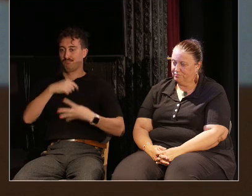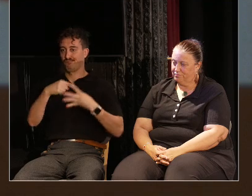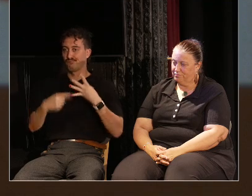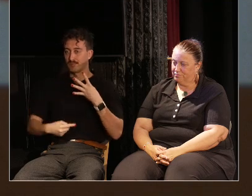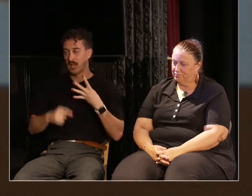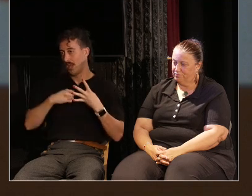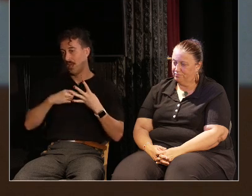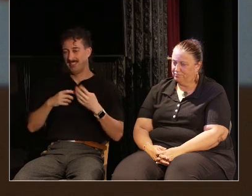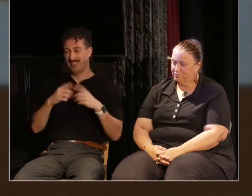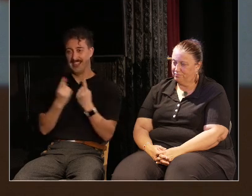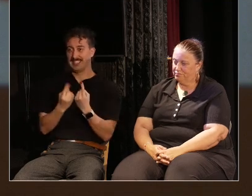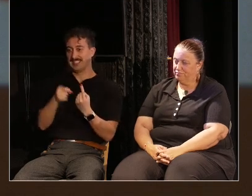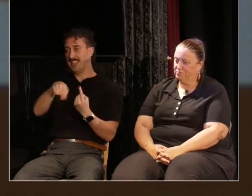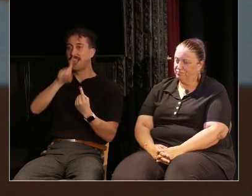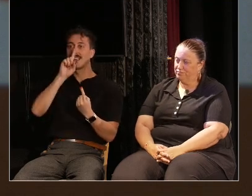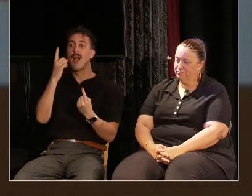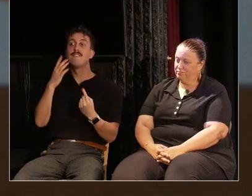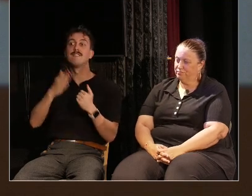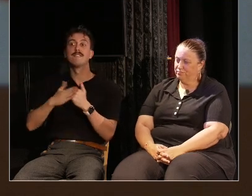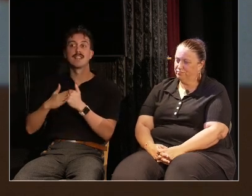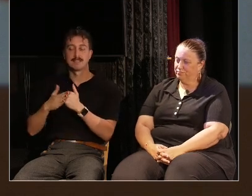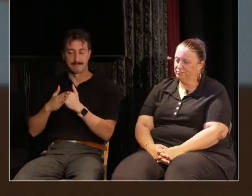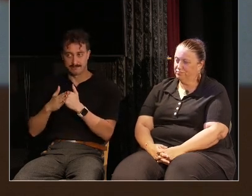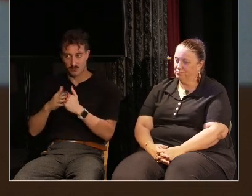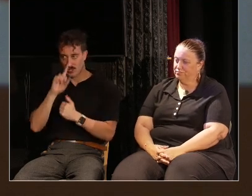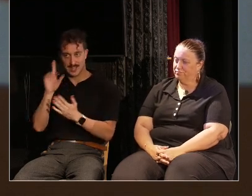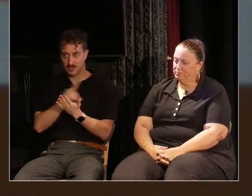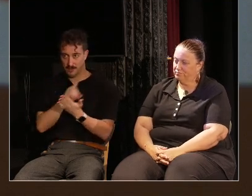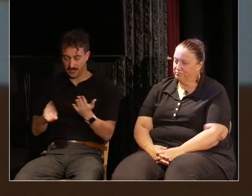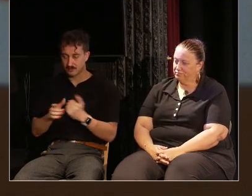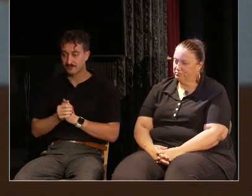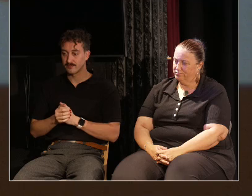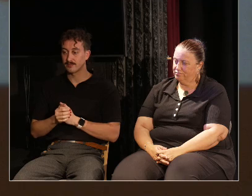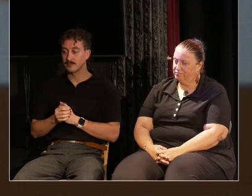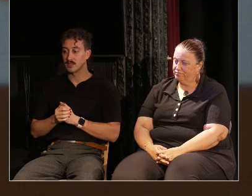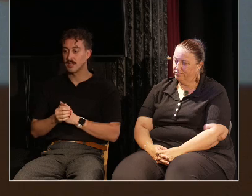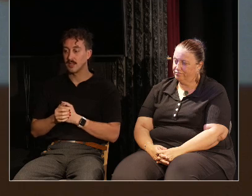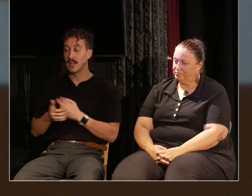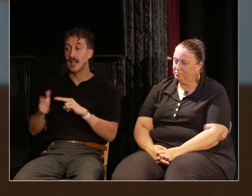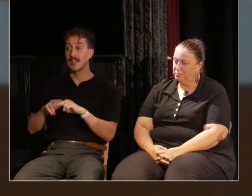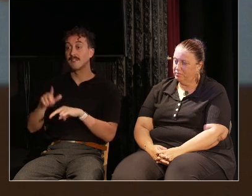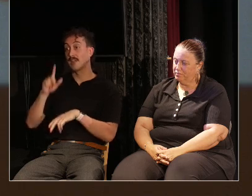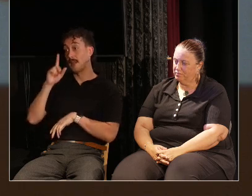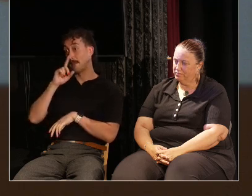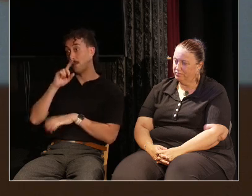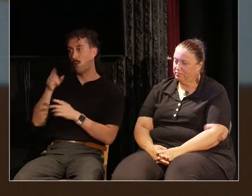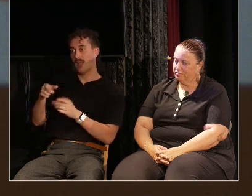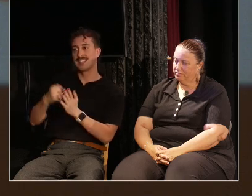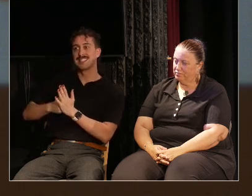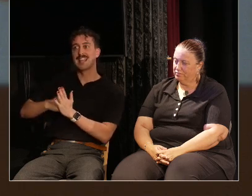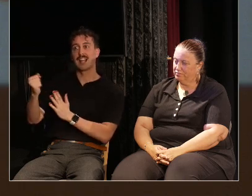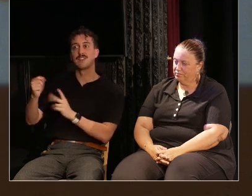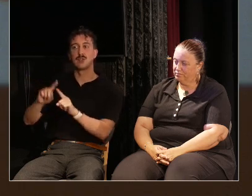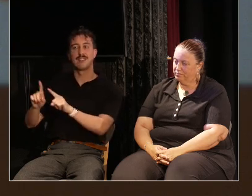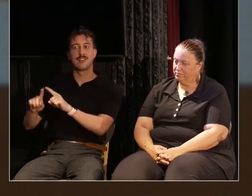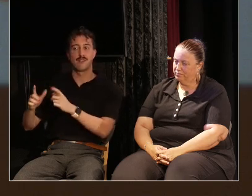thing and are teaching in accordance with the ethos of the school, but are being sacked for other reasons, and that is wrong. And that is what we